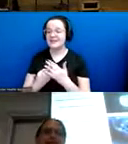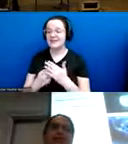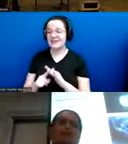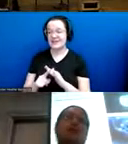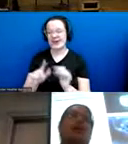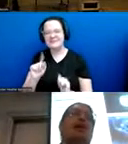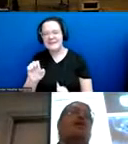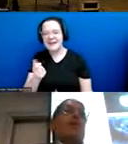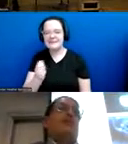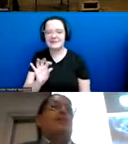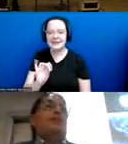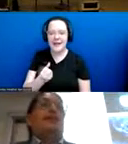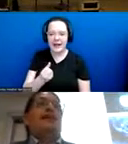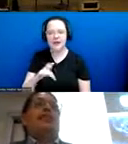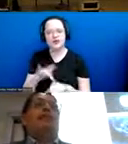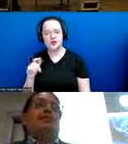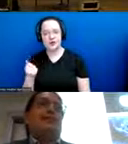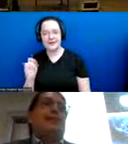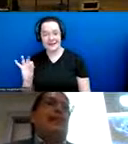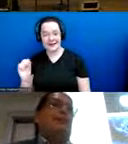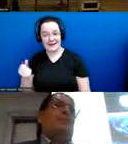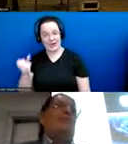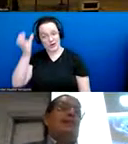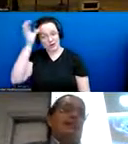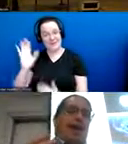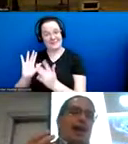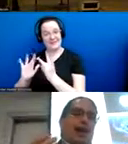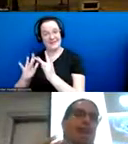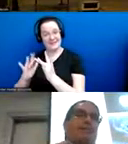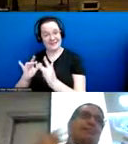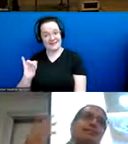early 90s, the concept of the internet was developed, right?